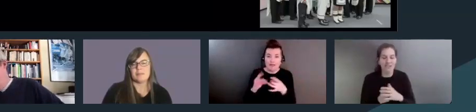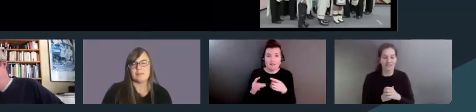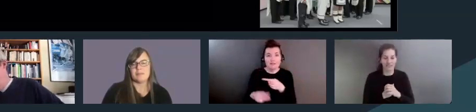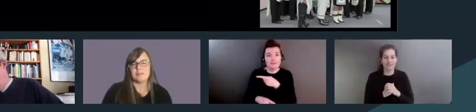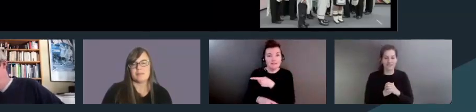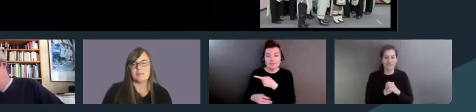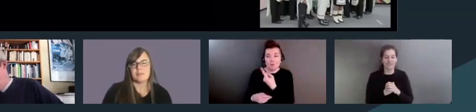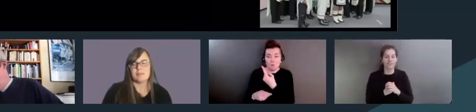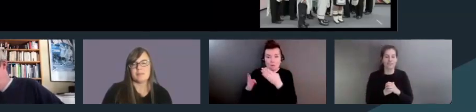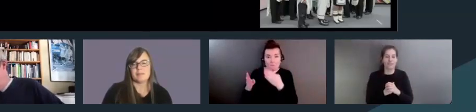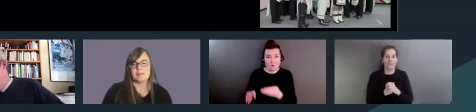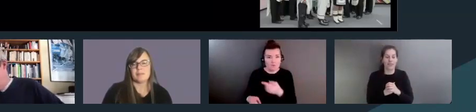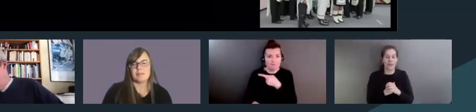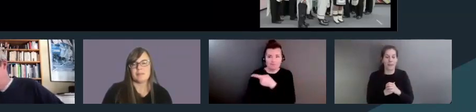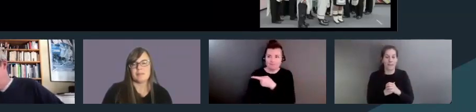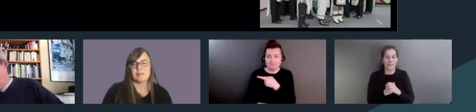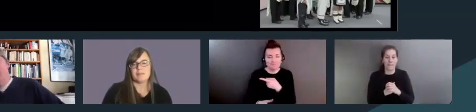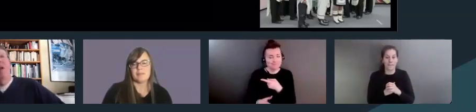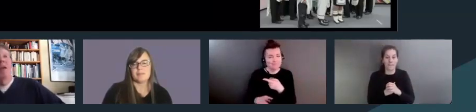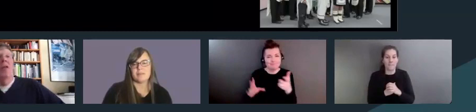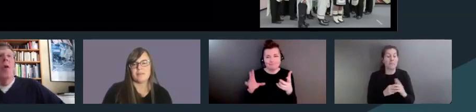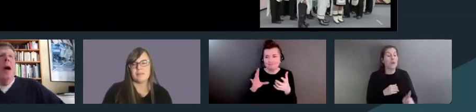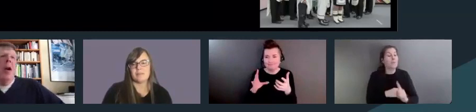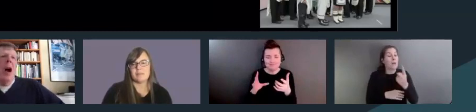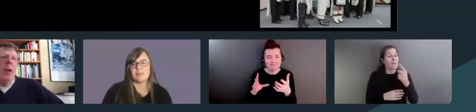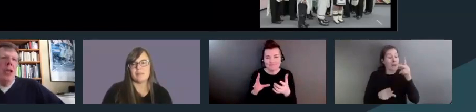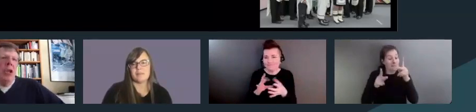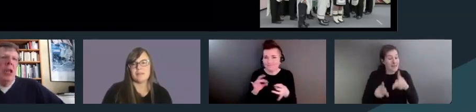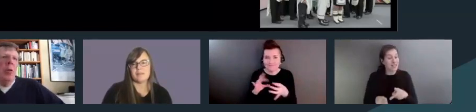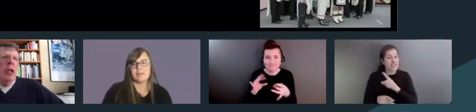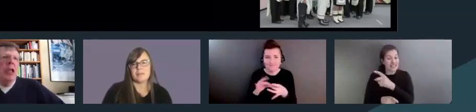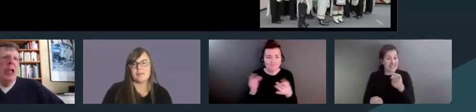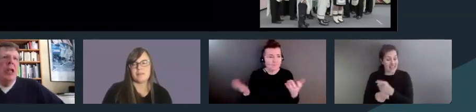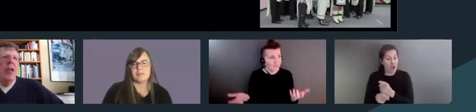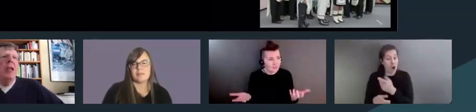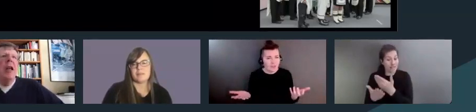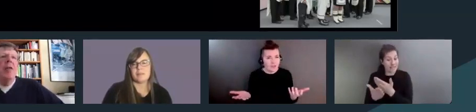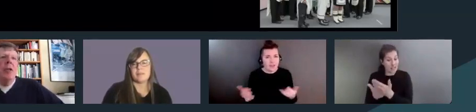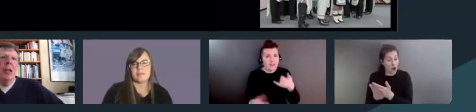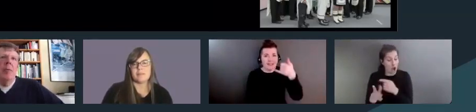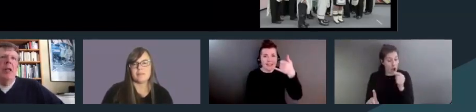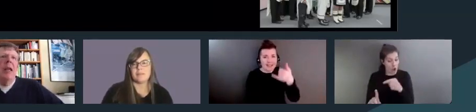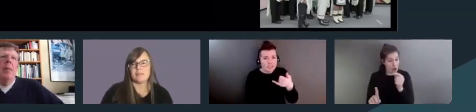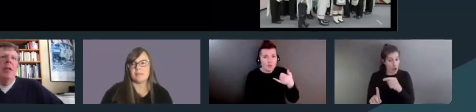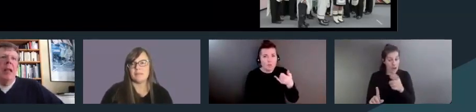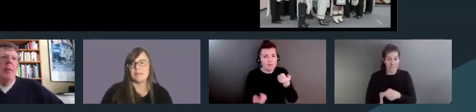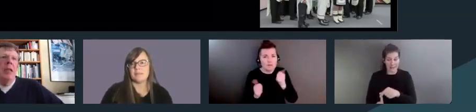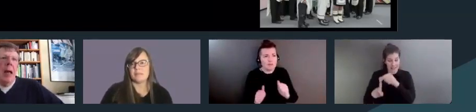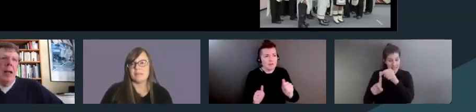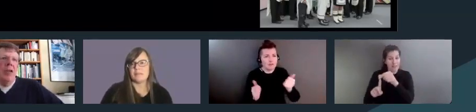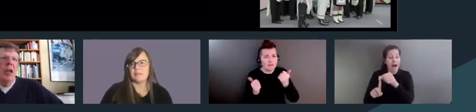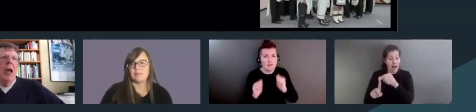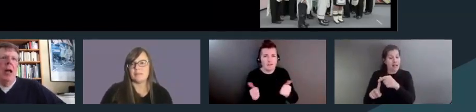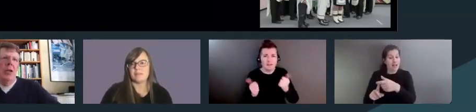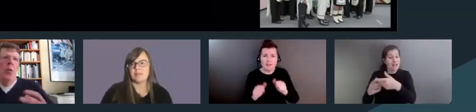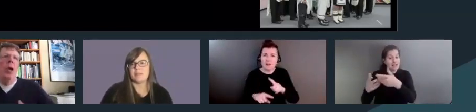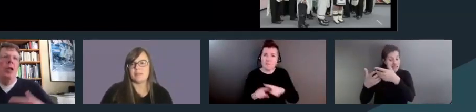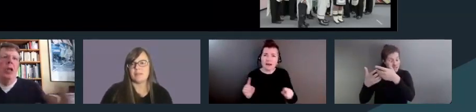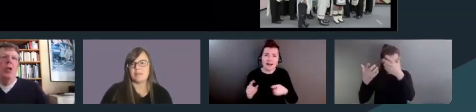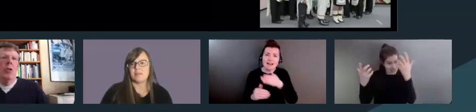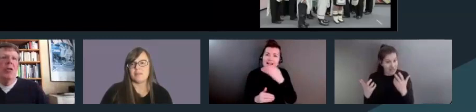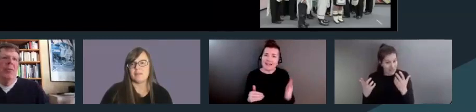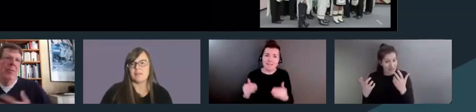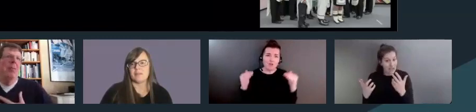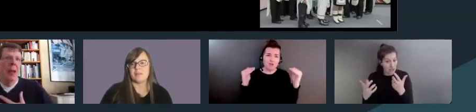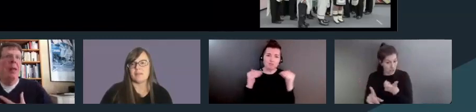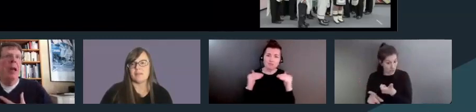educator noted that no matter how much Inuit did, they never seemed to gain the same status as the